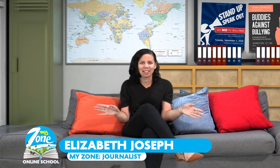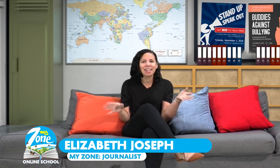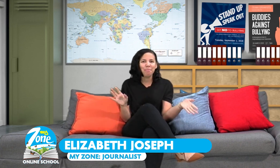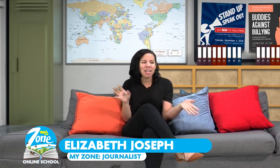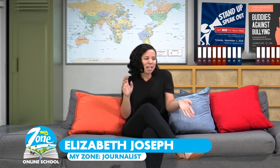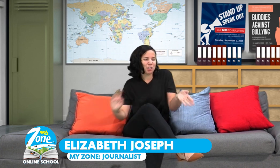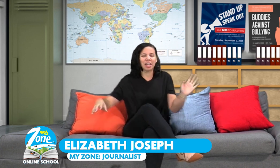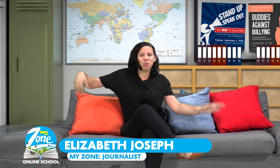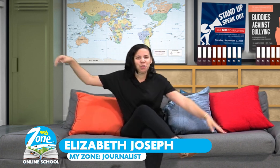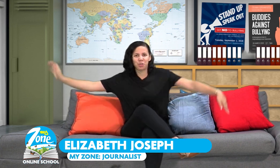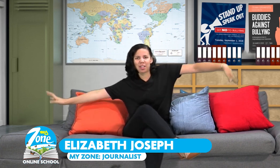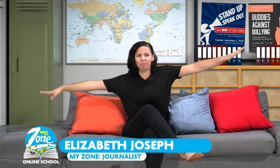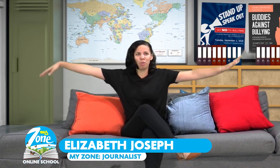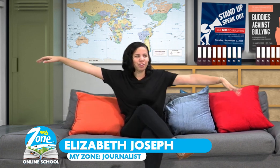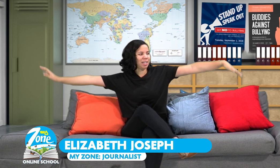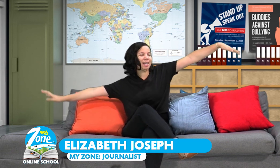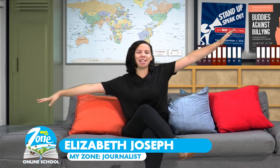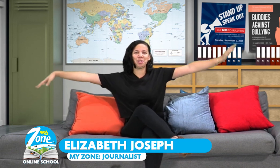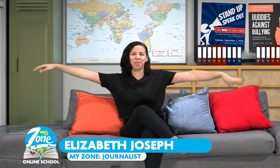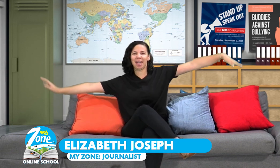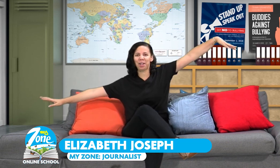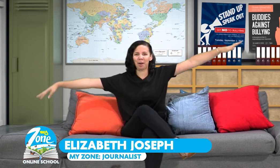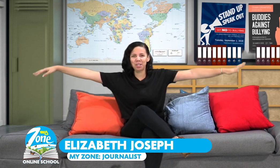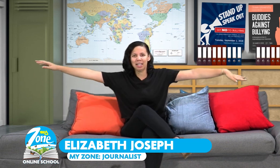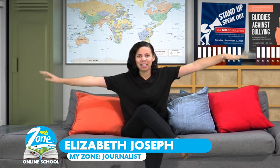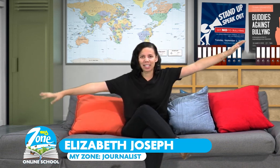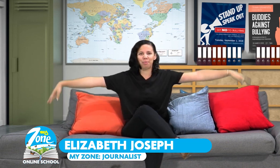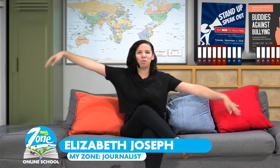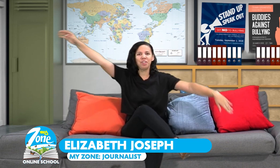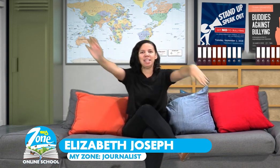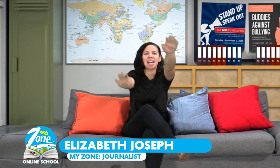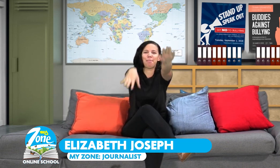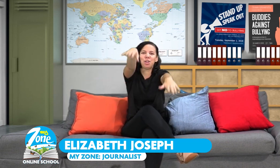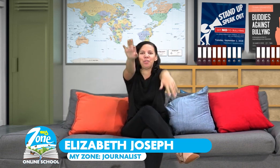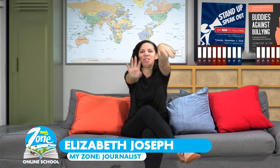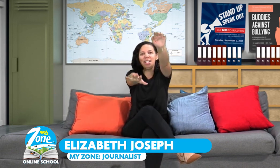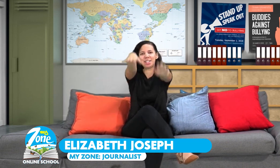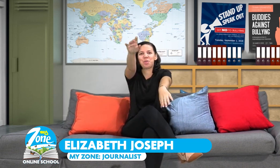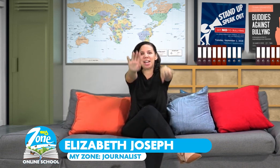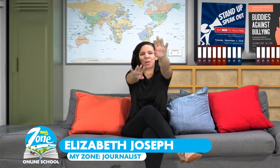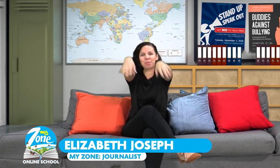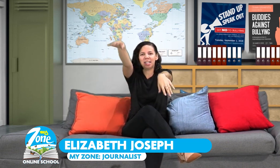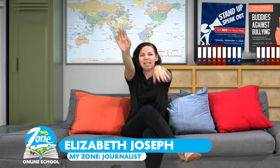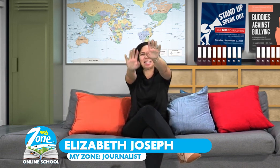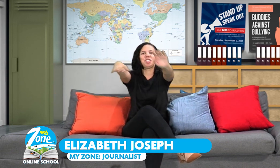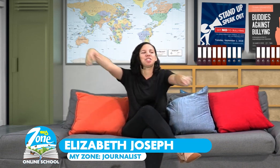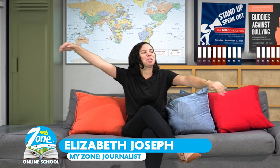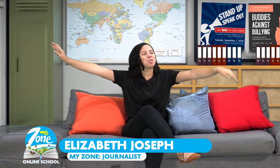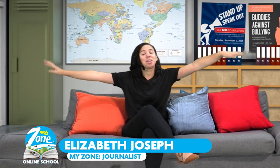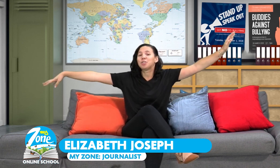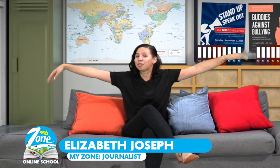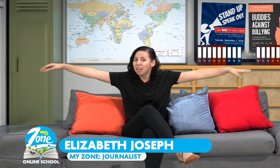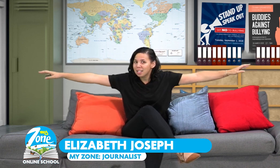anything else, let me get you to start moving. Let's do the helicopter. Start moving, get up on your feet. Let's do a helicopter. This is